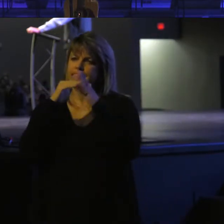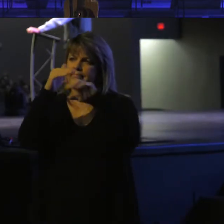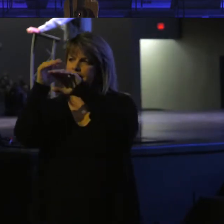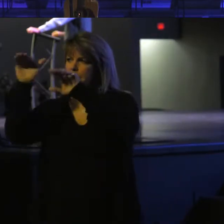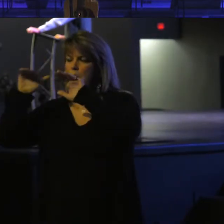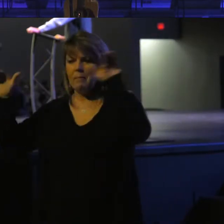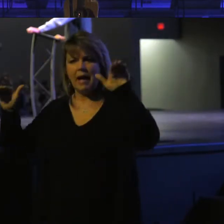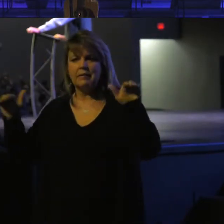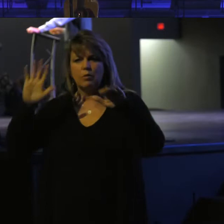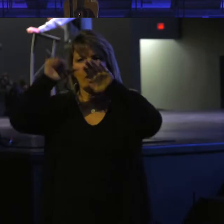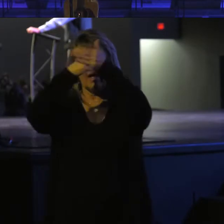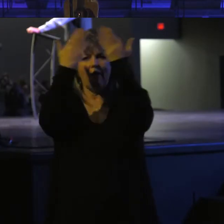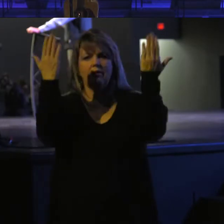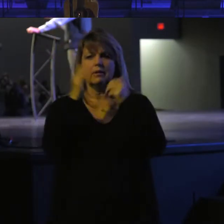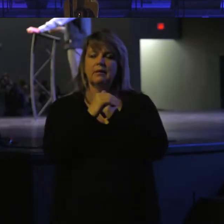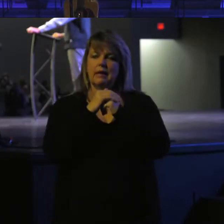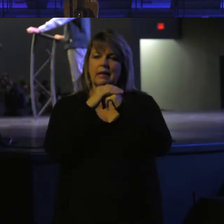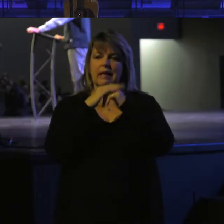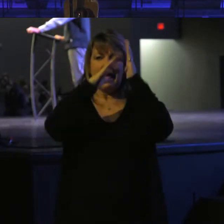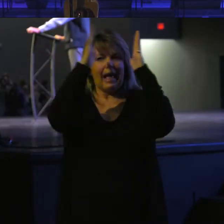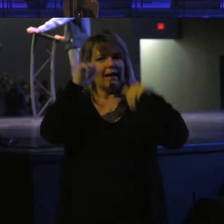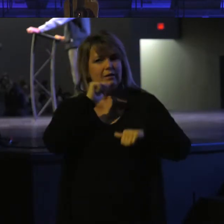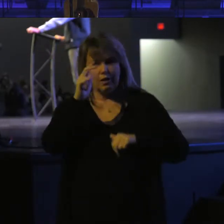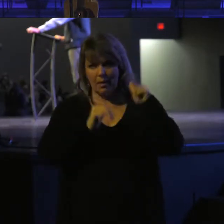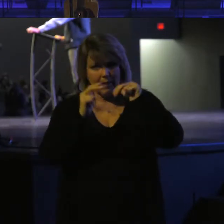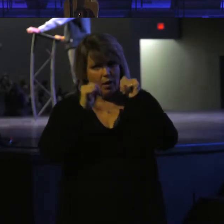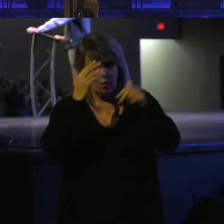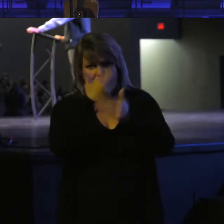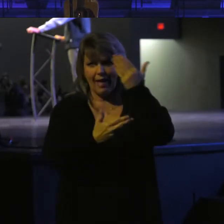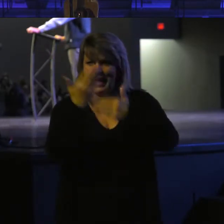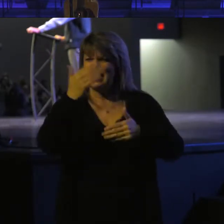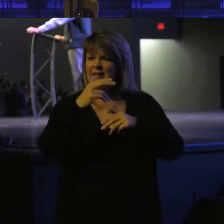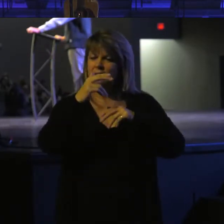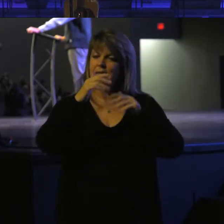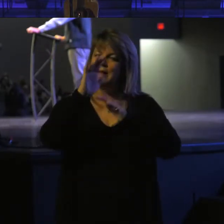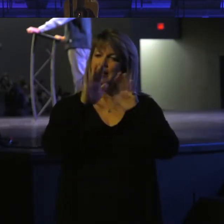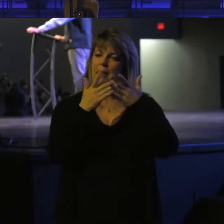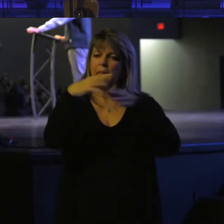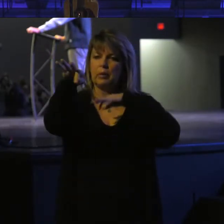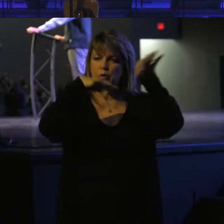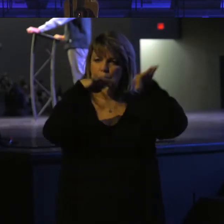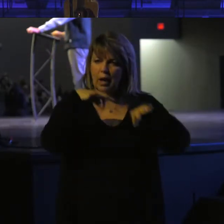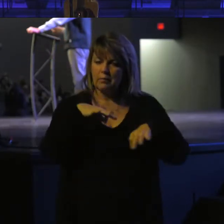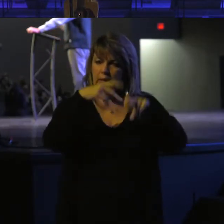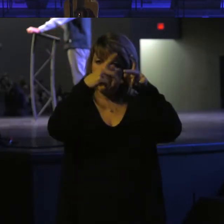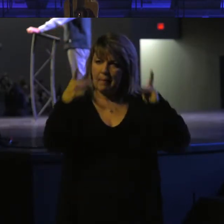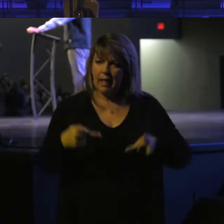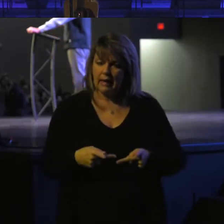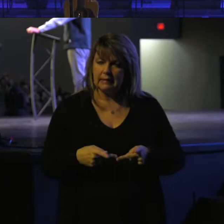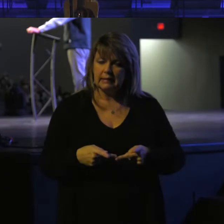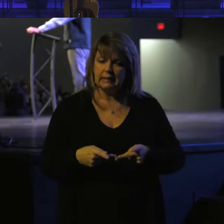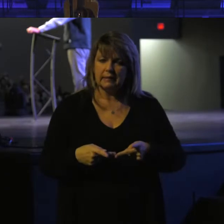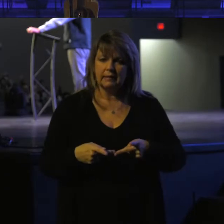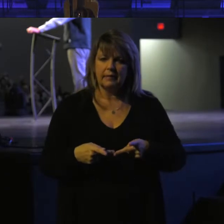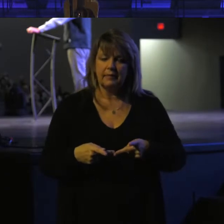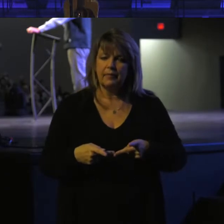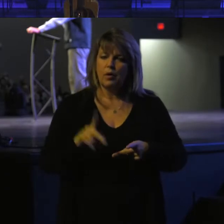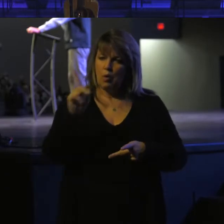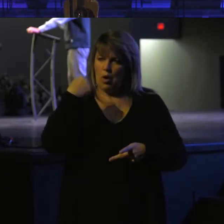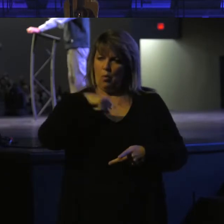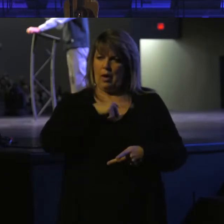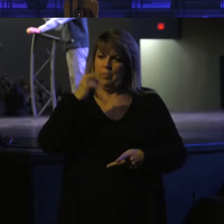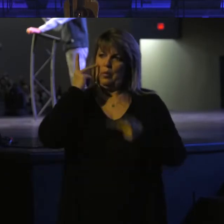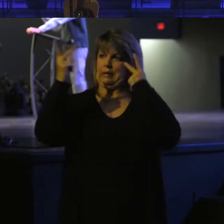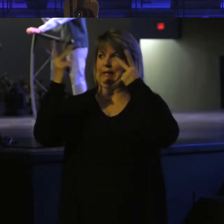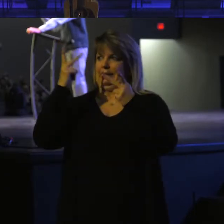of what heaven is. It's that house that's not built with hands, the Bible describes. It's a place where we will